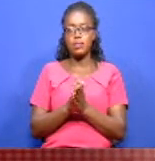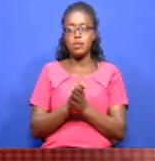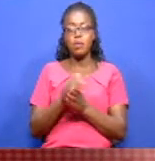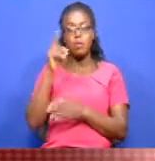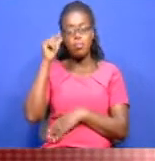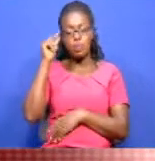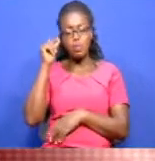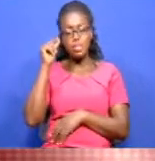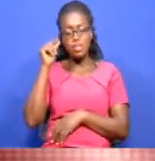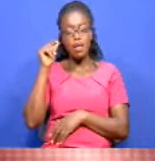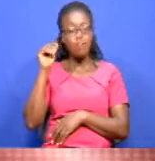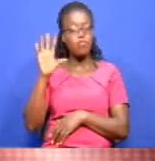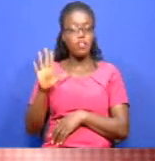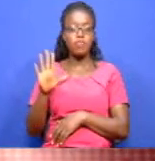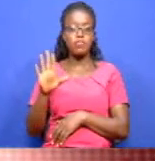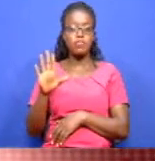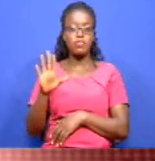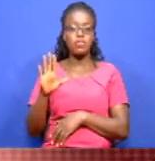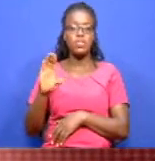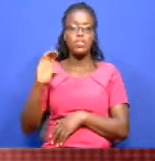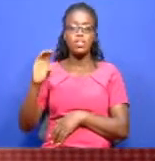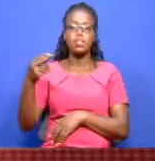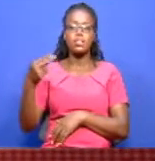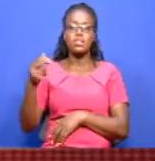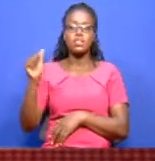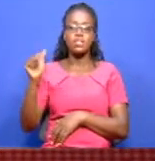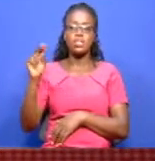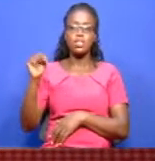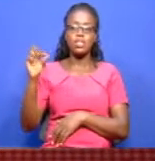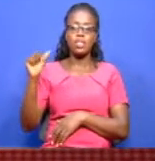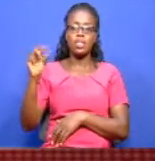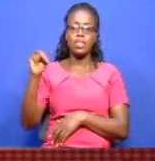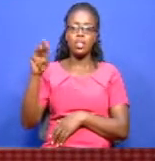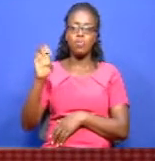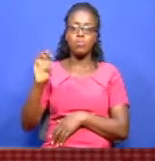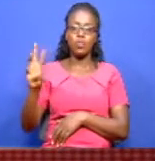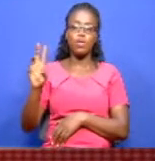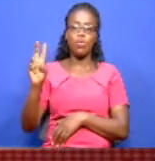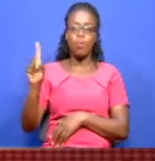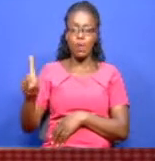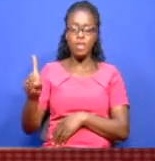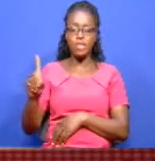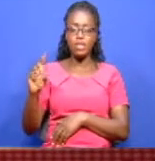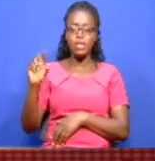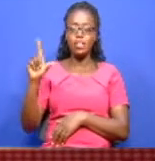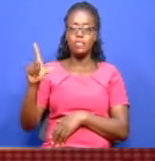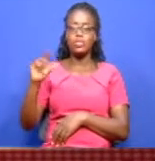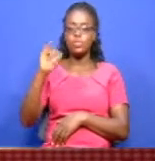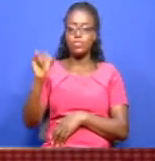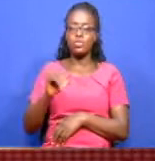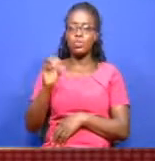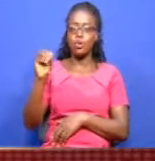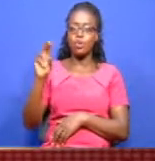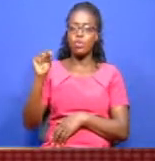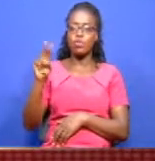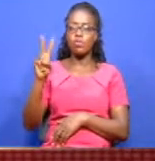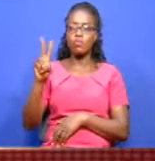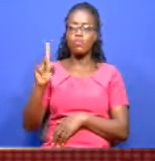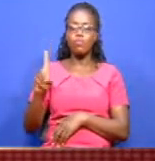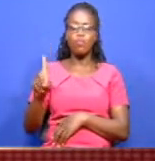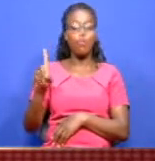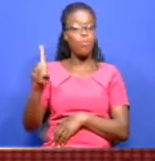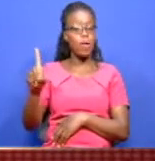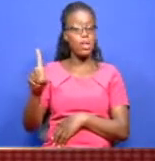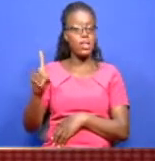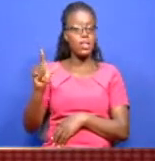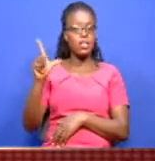with 5, Changamwe with 1, Jomvu with 1, Likoni with 1, and Nyali with